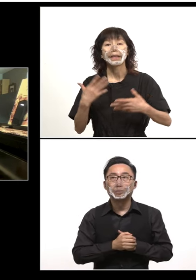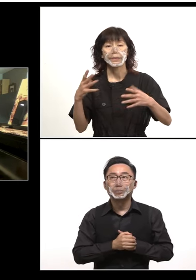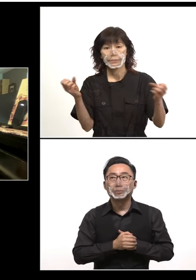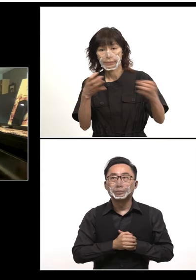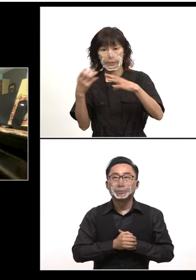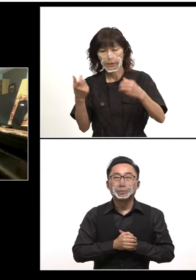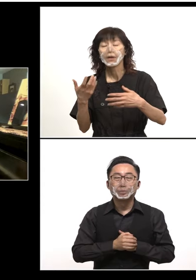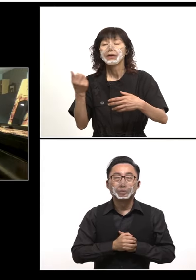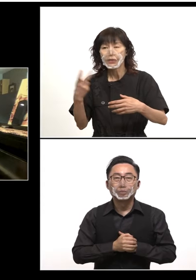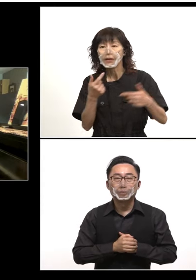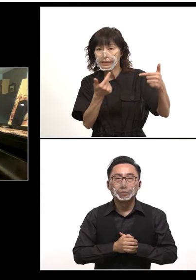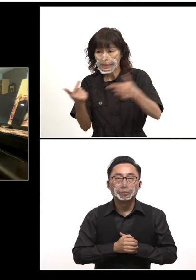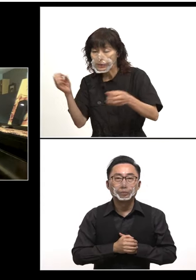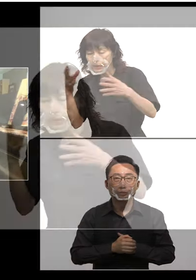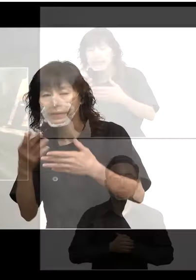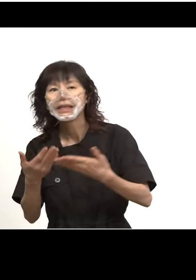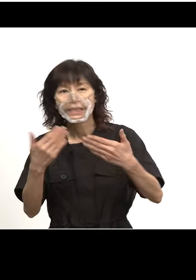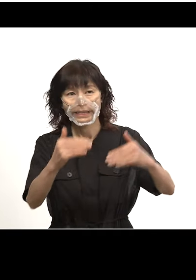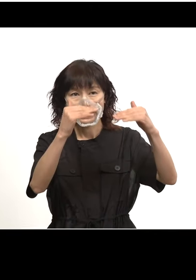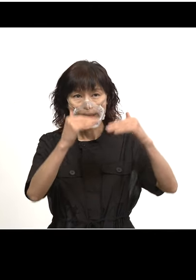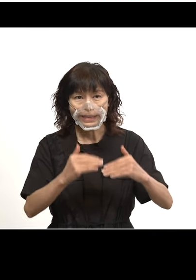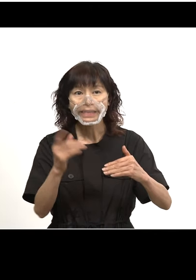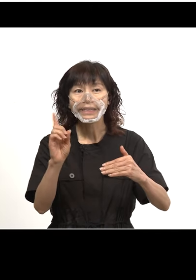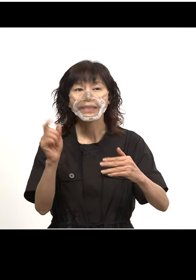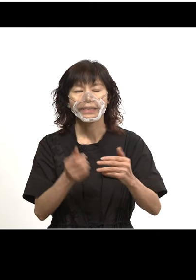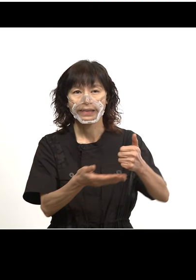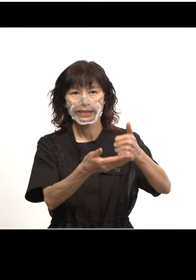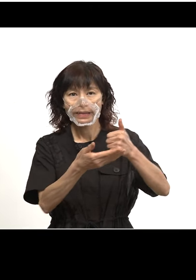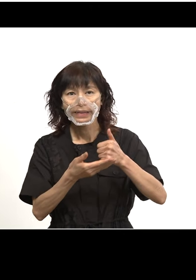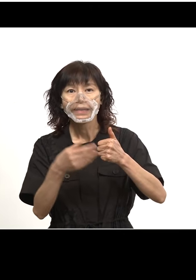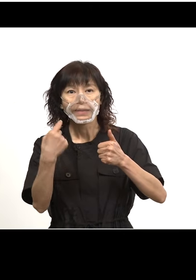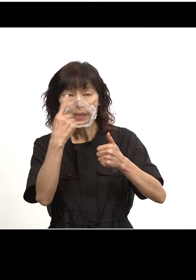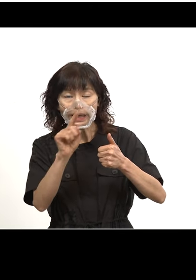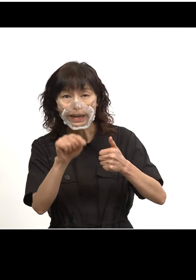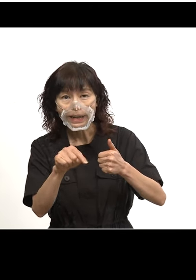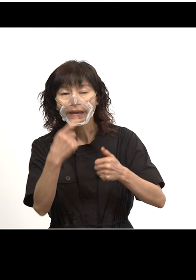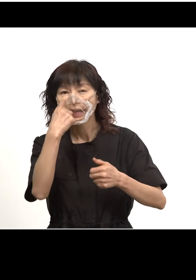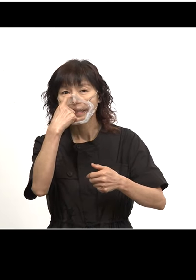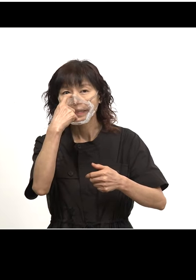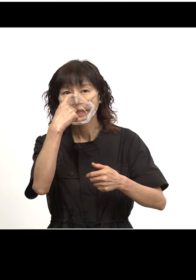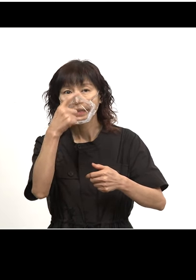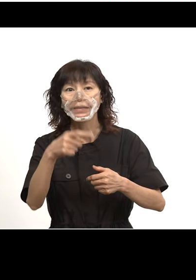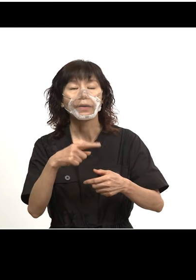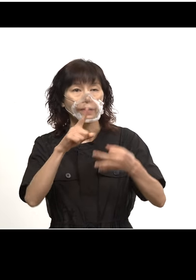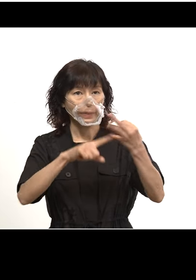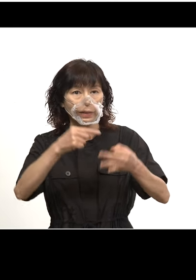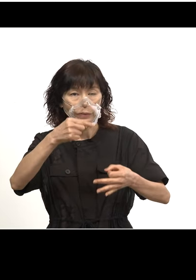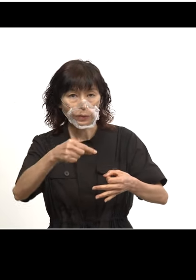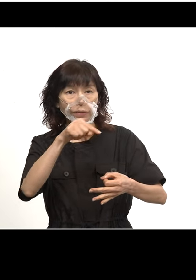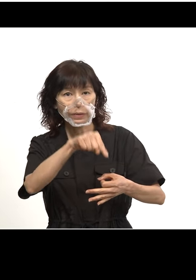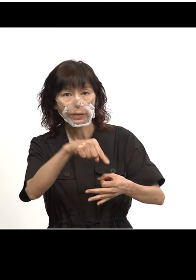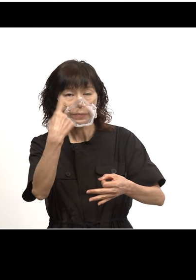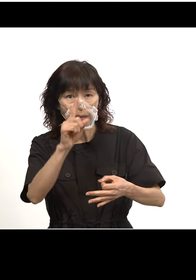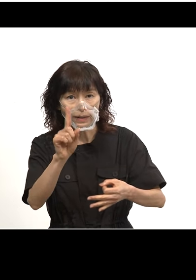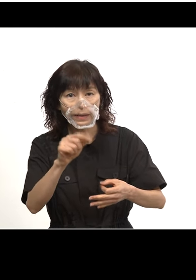speaker, George Mann from the United Kingdom. Mann is the co-artistic director of Ad Infinitum. Mann founded Ad Infinitum